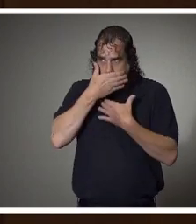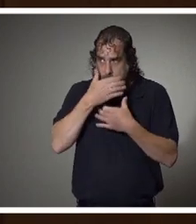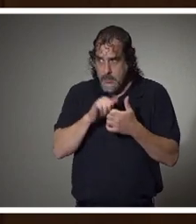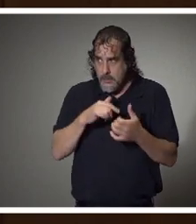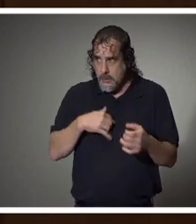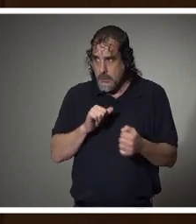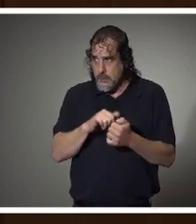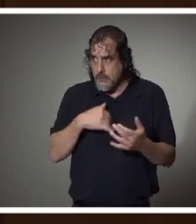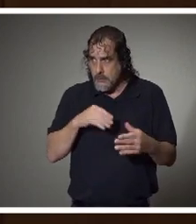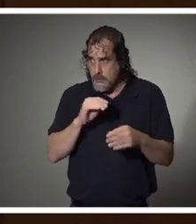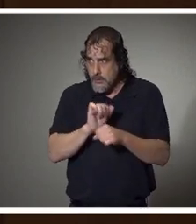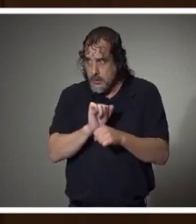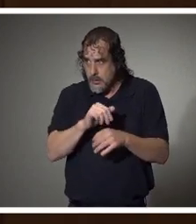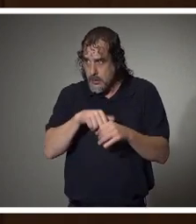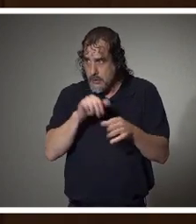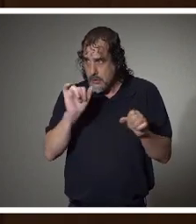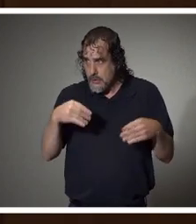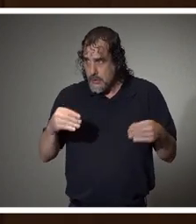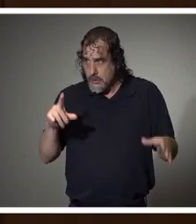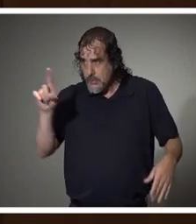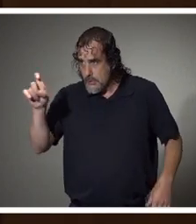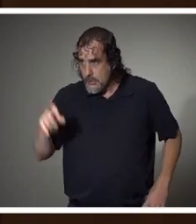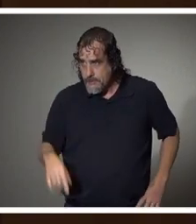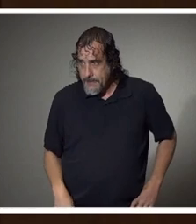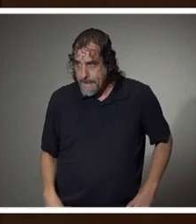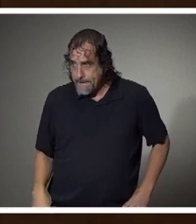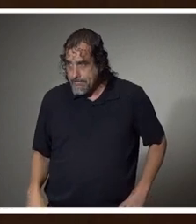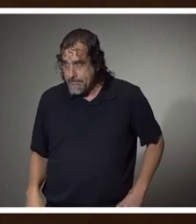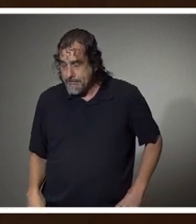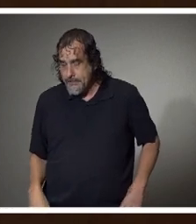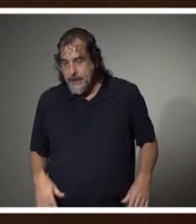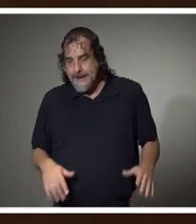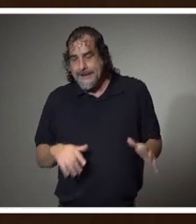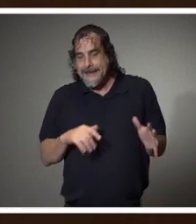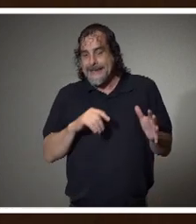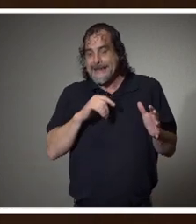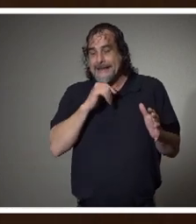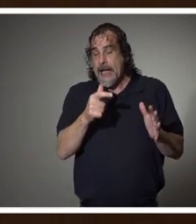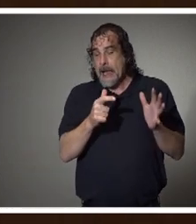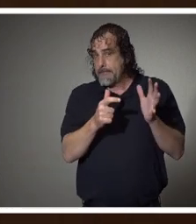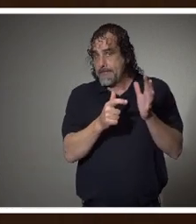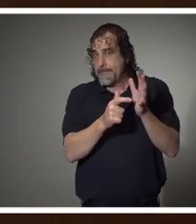inside the stores, employees? They're not mandated